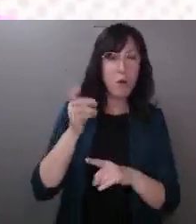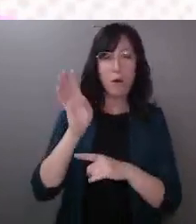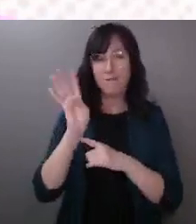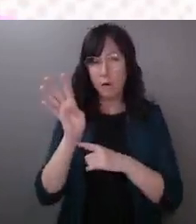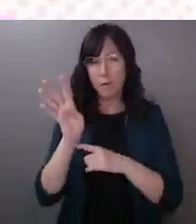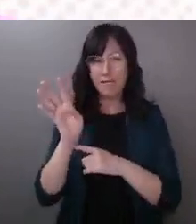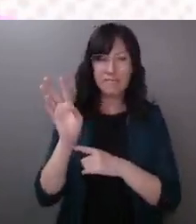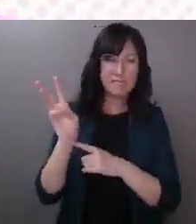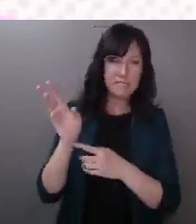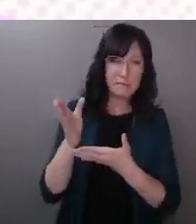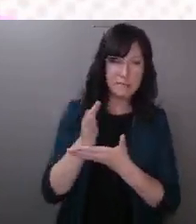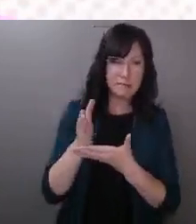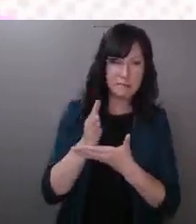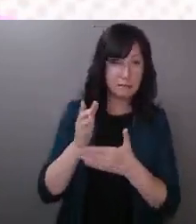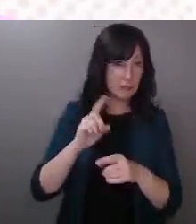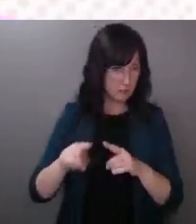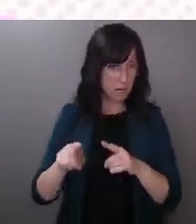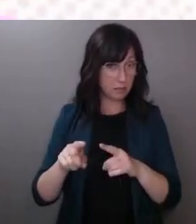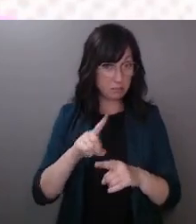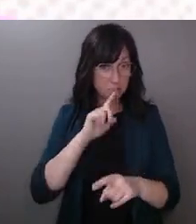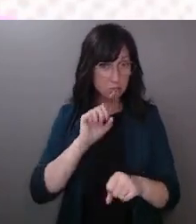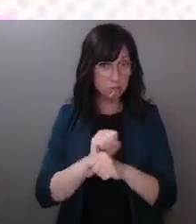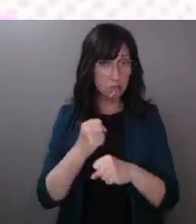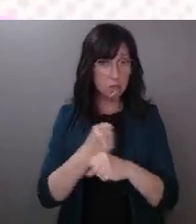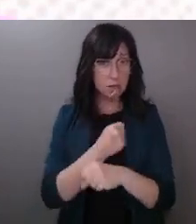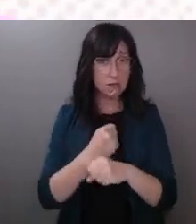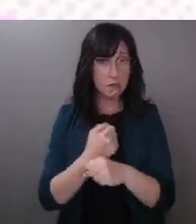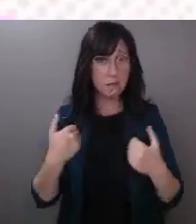minutes, but have you got information on that?